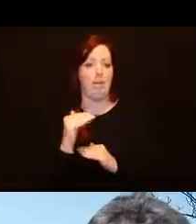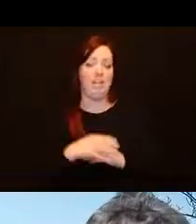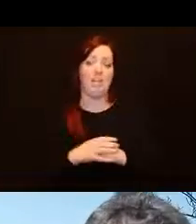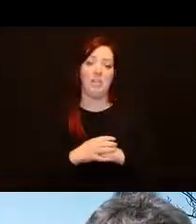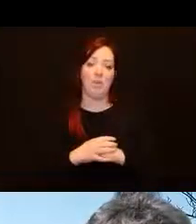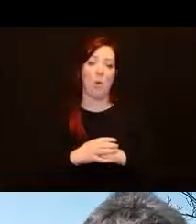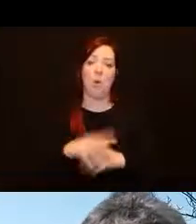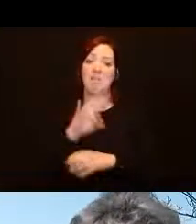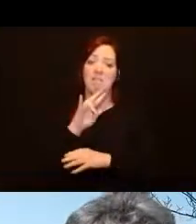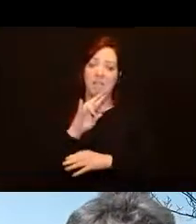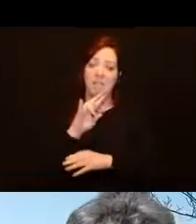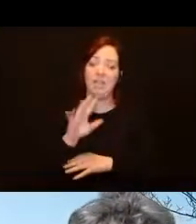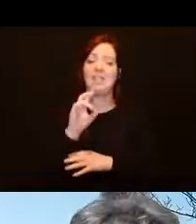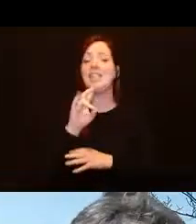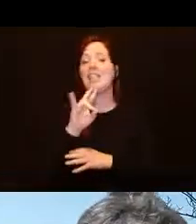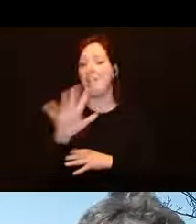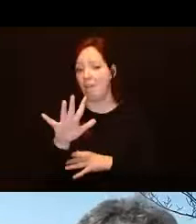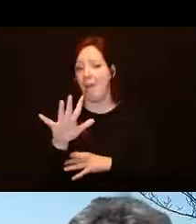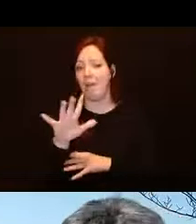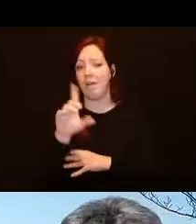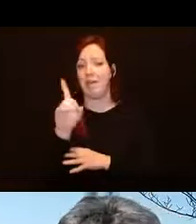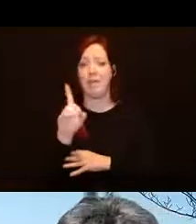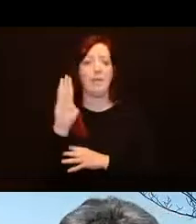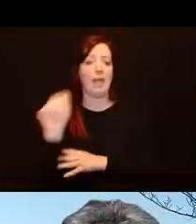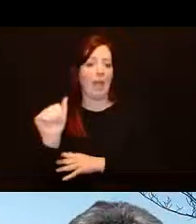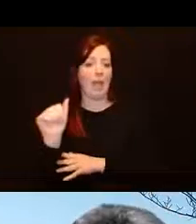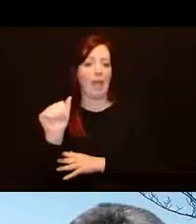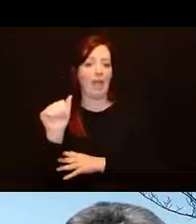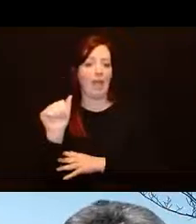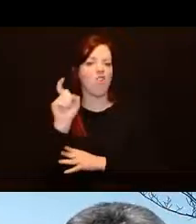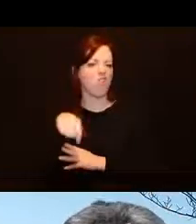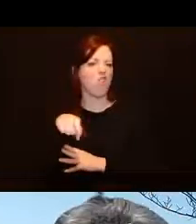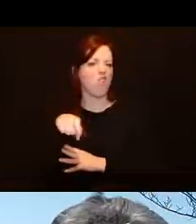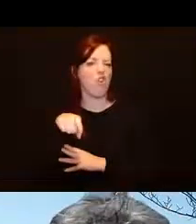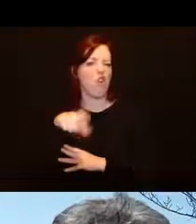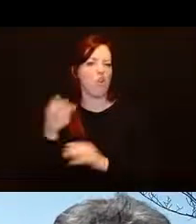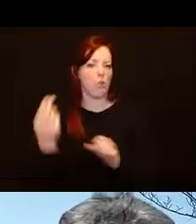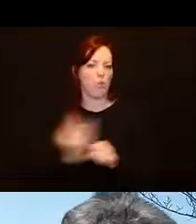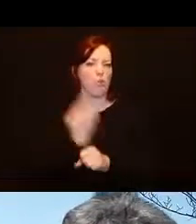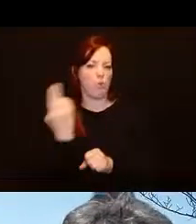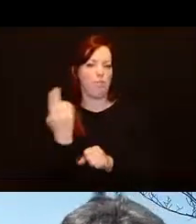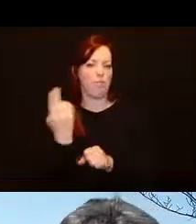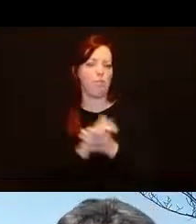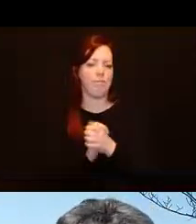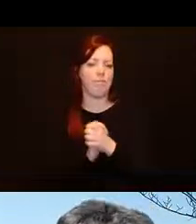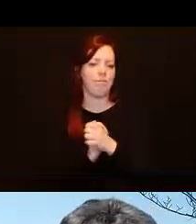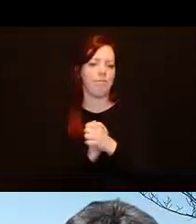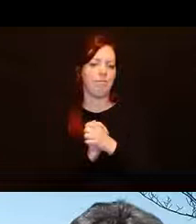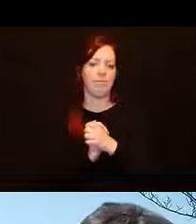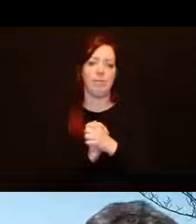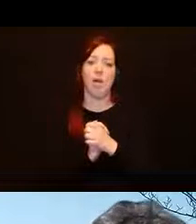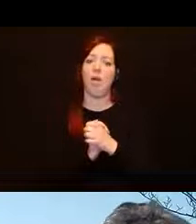for 40 hours, 80 hours a week should be adopted. This applies to more